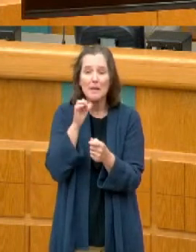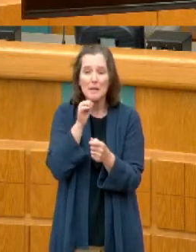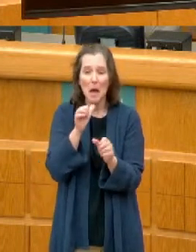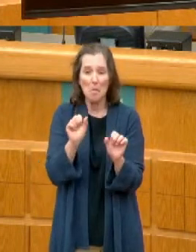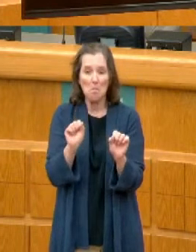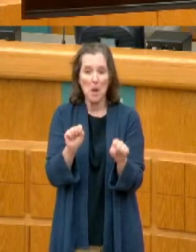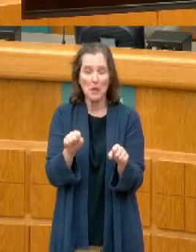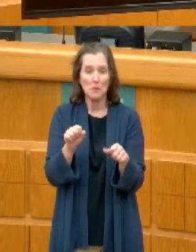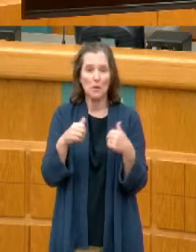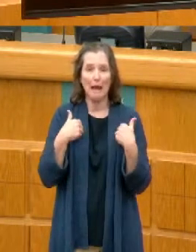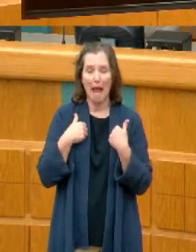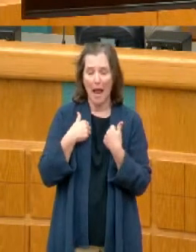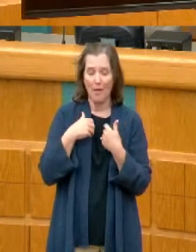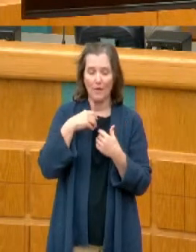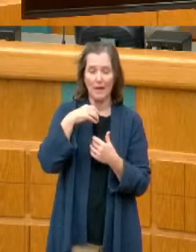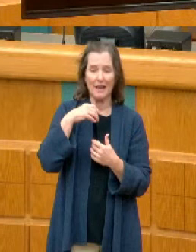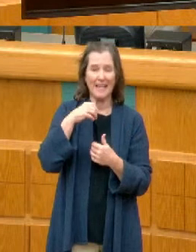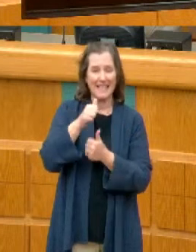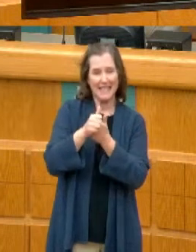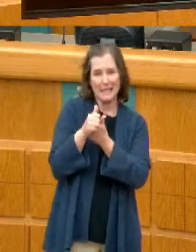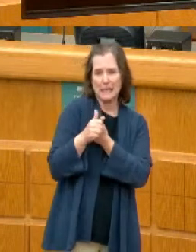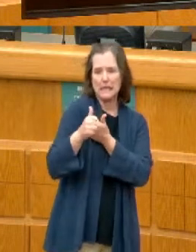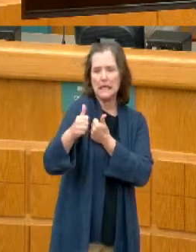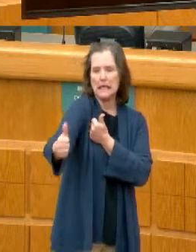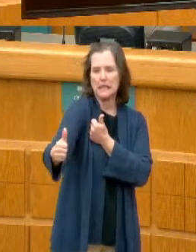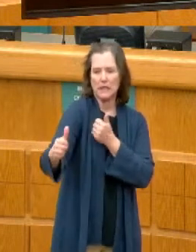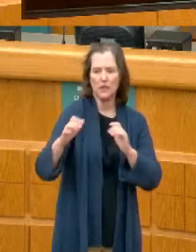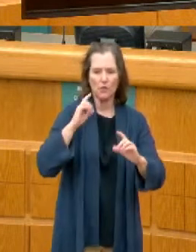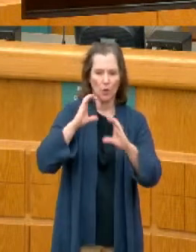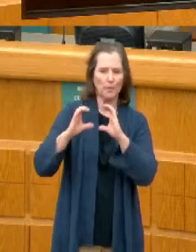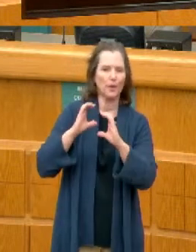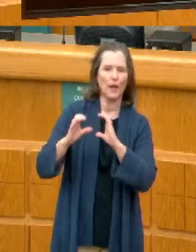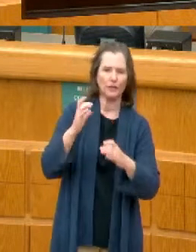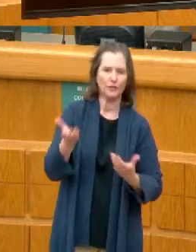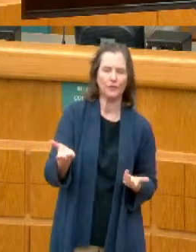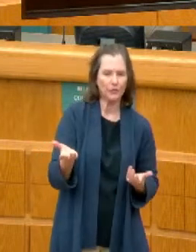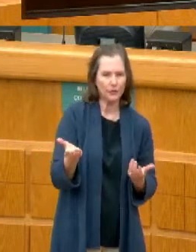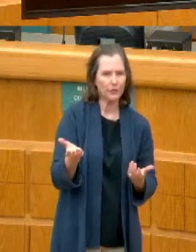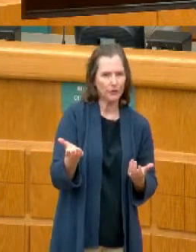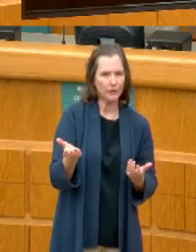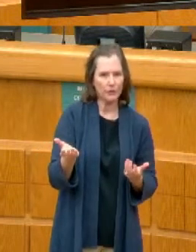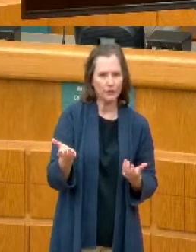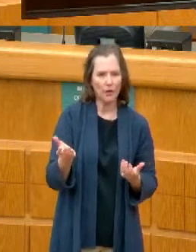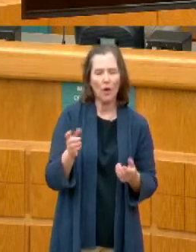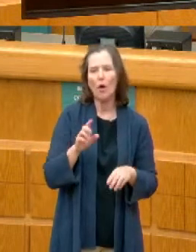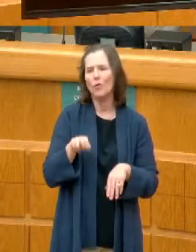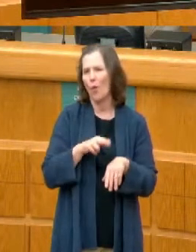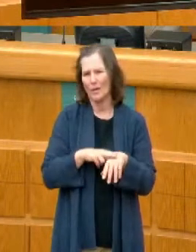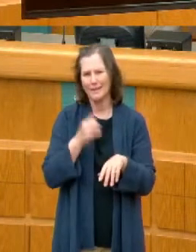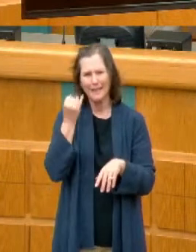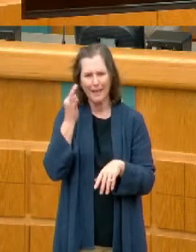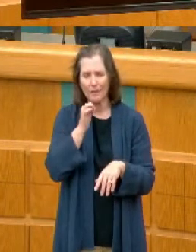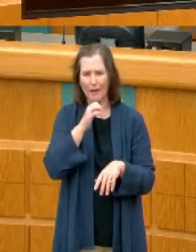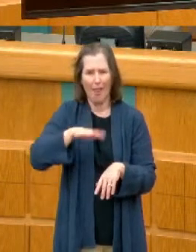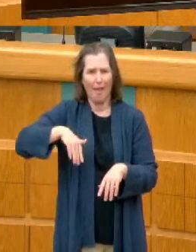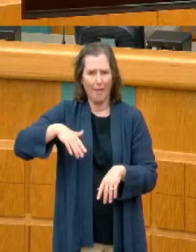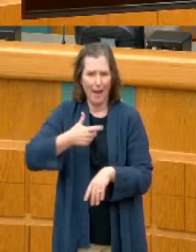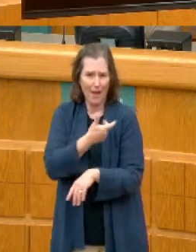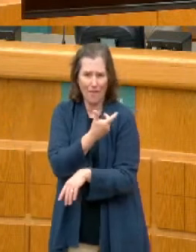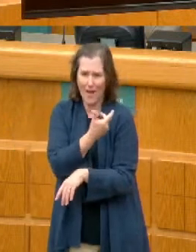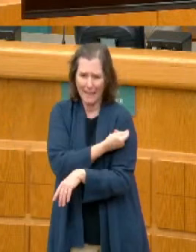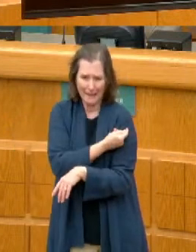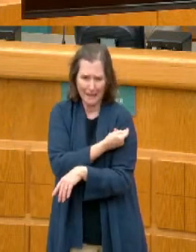the social distancing from another person. And of course, if you're unvaccinated or in